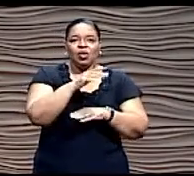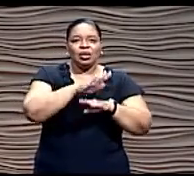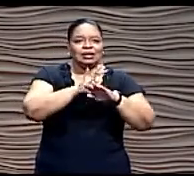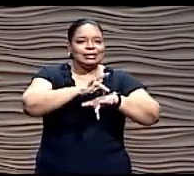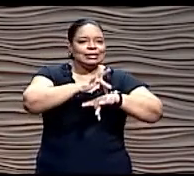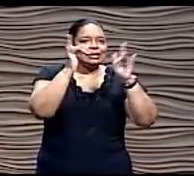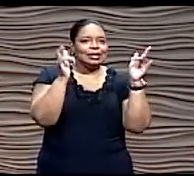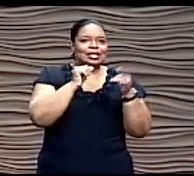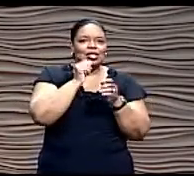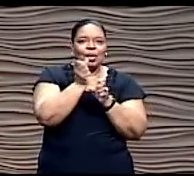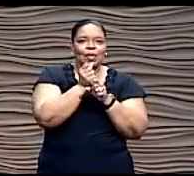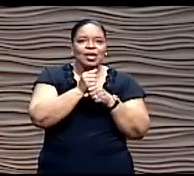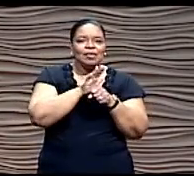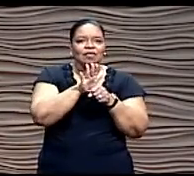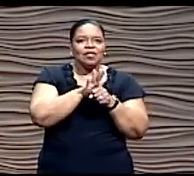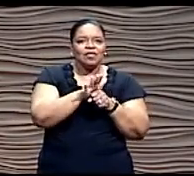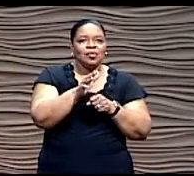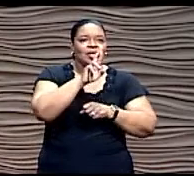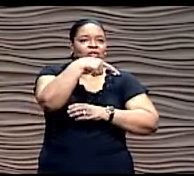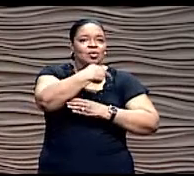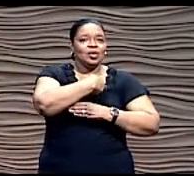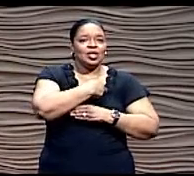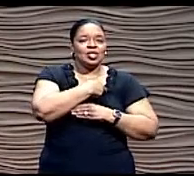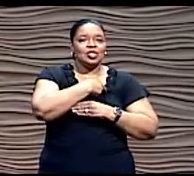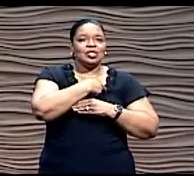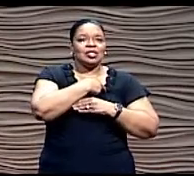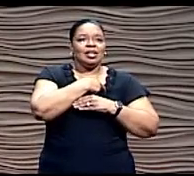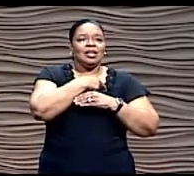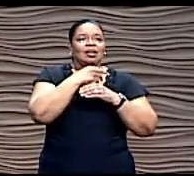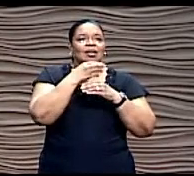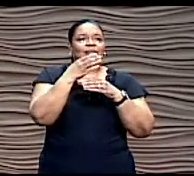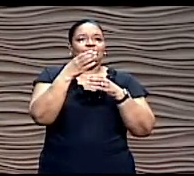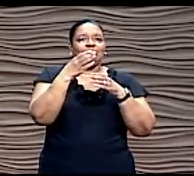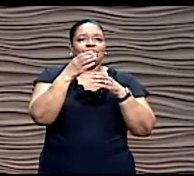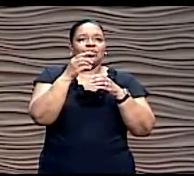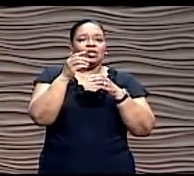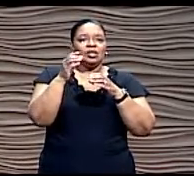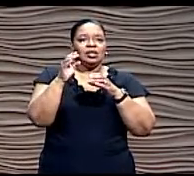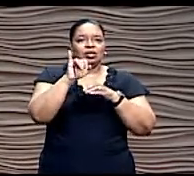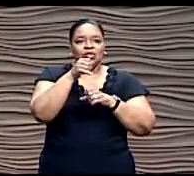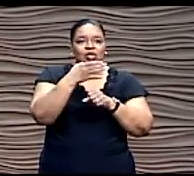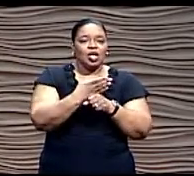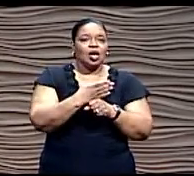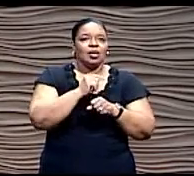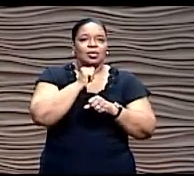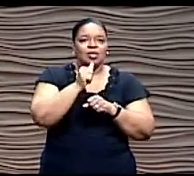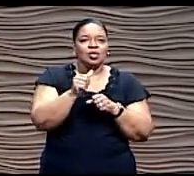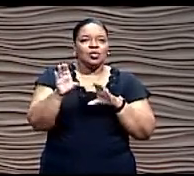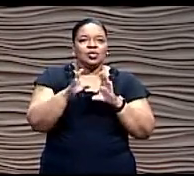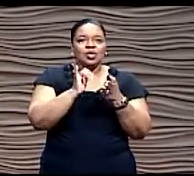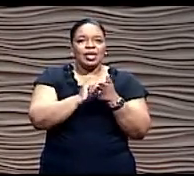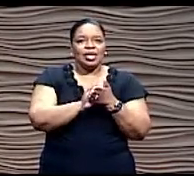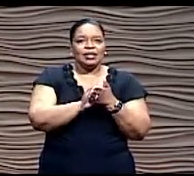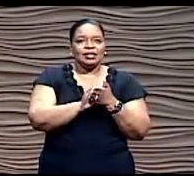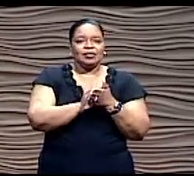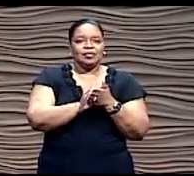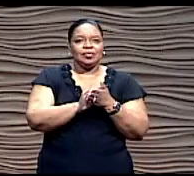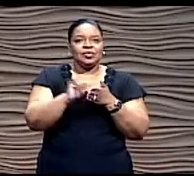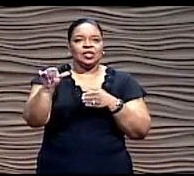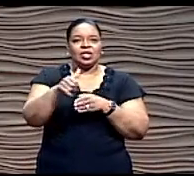me the fulfillment of a religious obligation. Don't squeeze me in. As another group in our